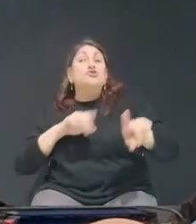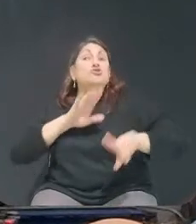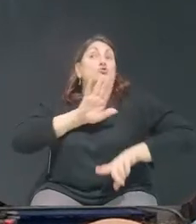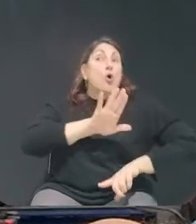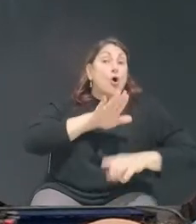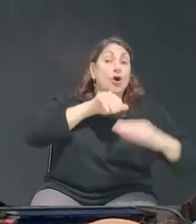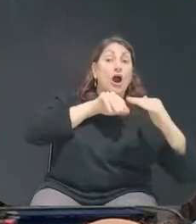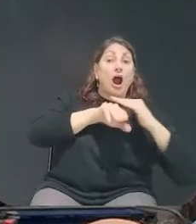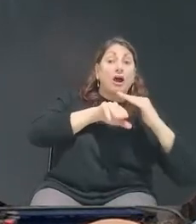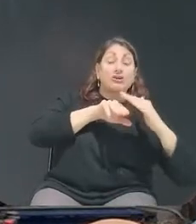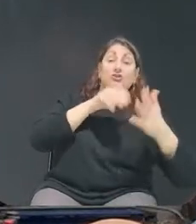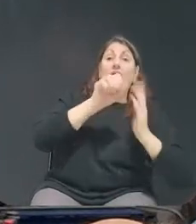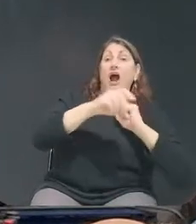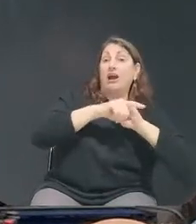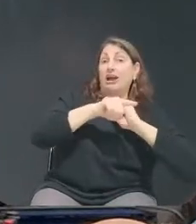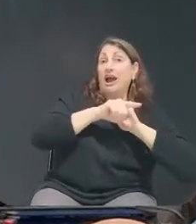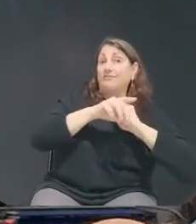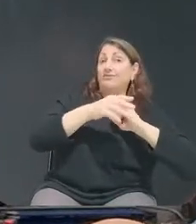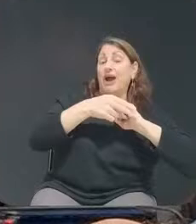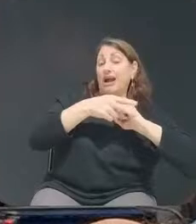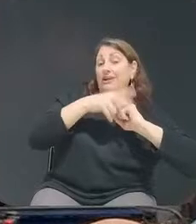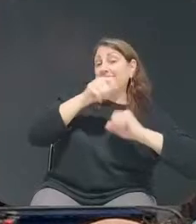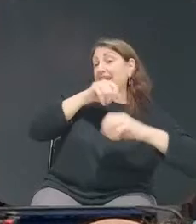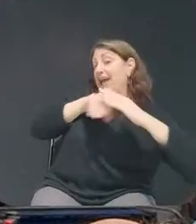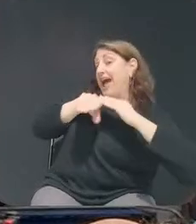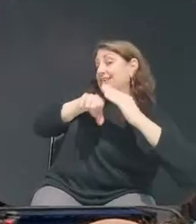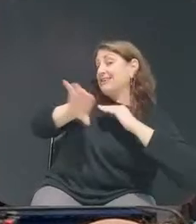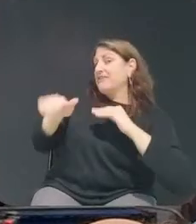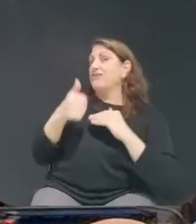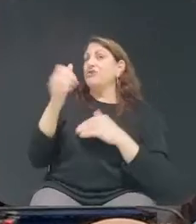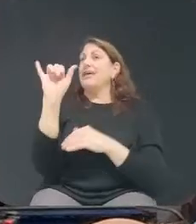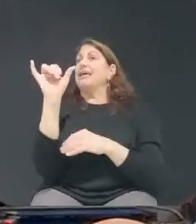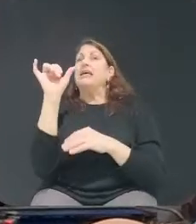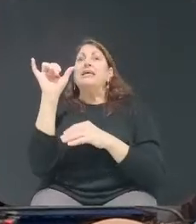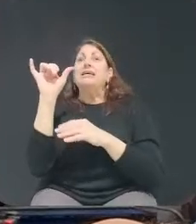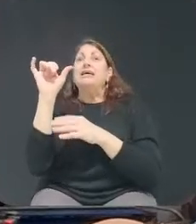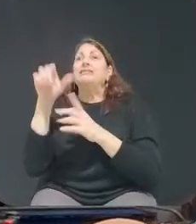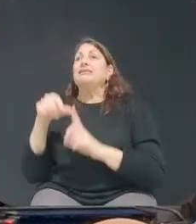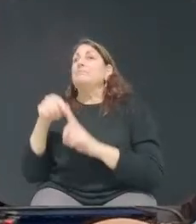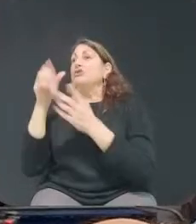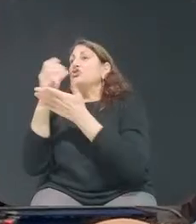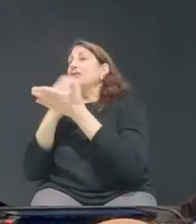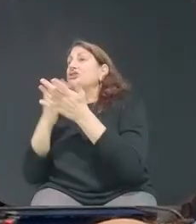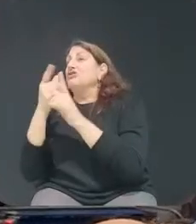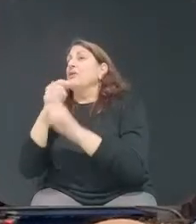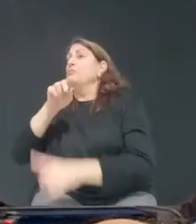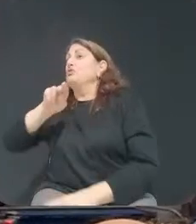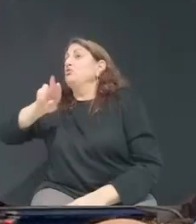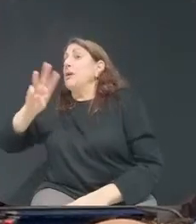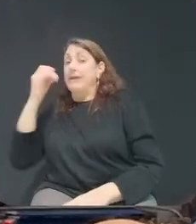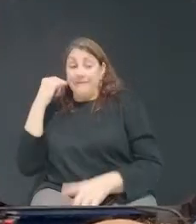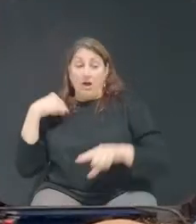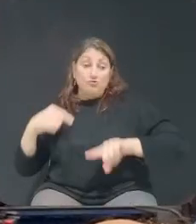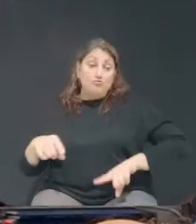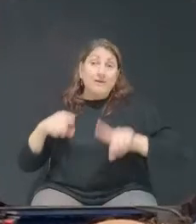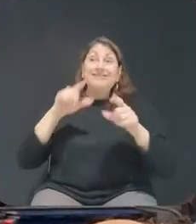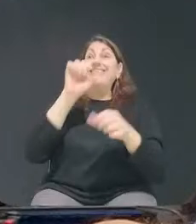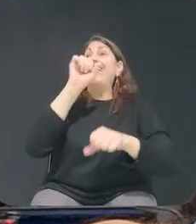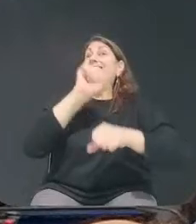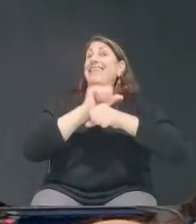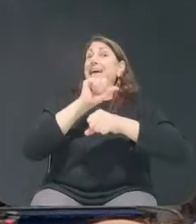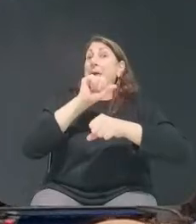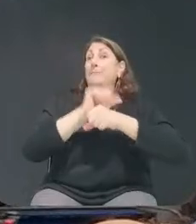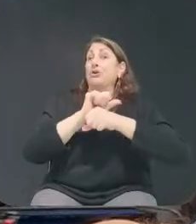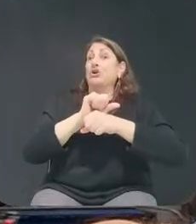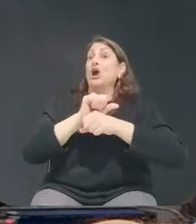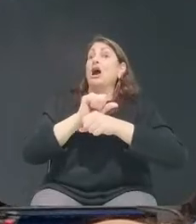to access other, like the special collections at the UW? Or if I were at the labor archives at the UW,